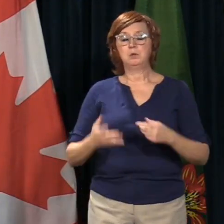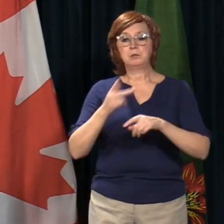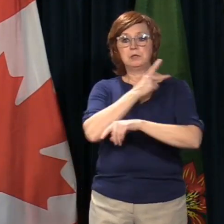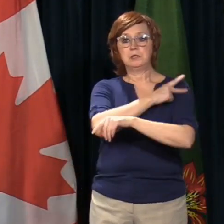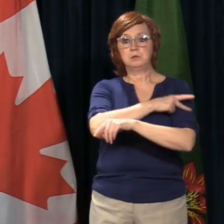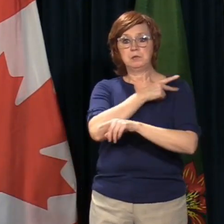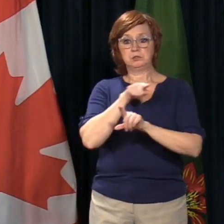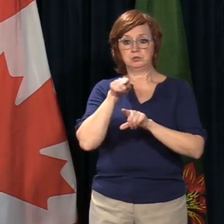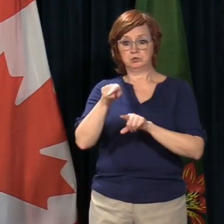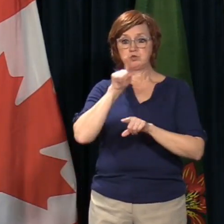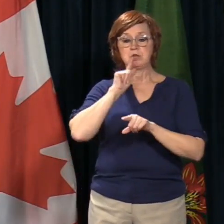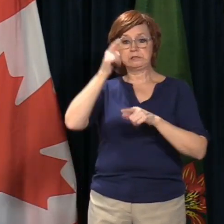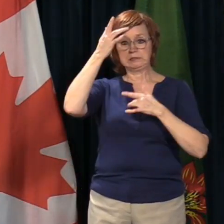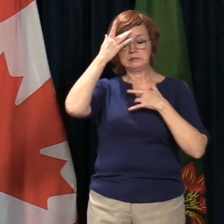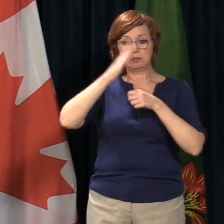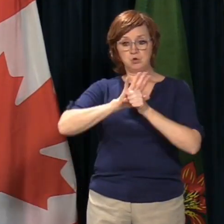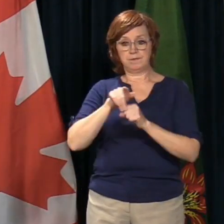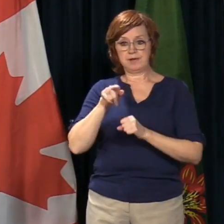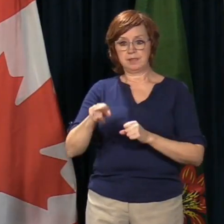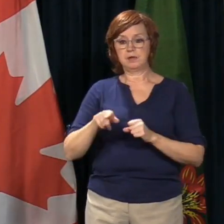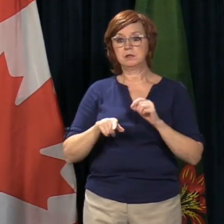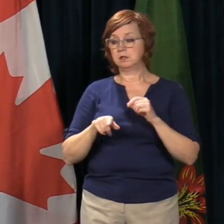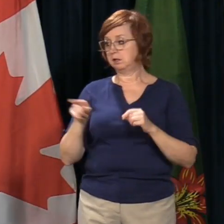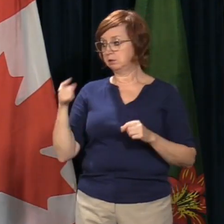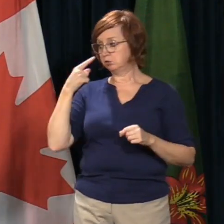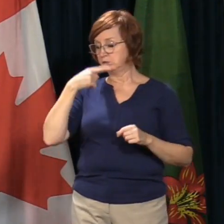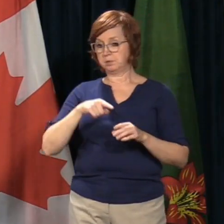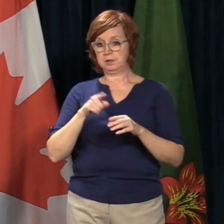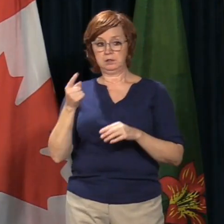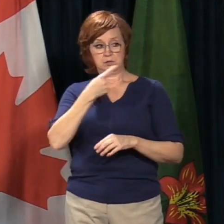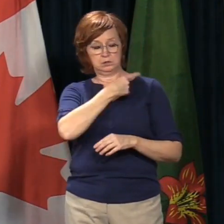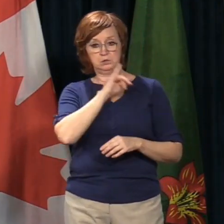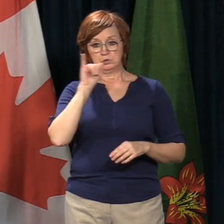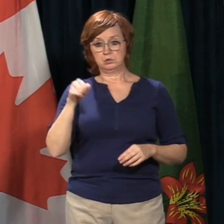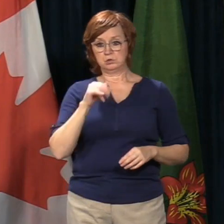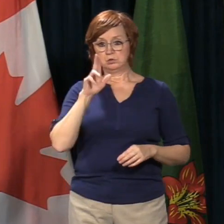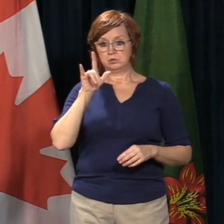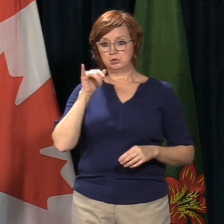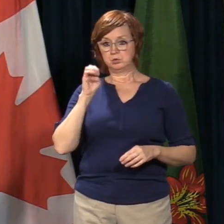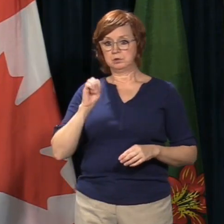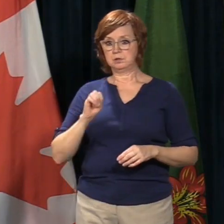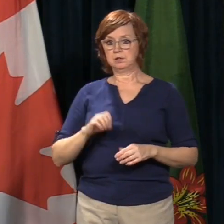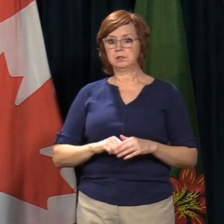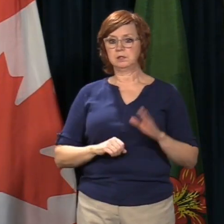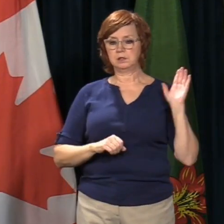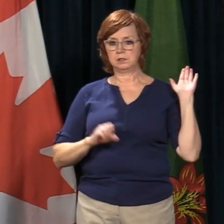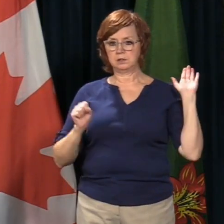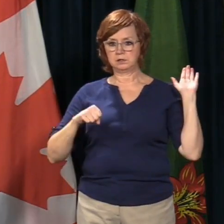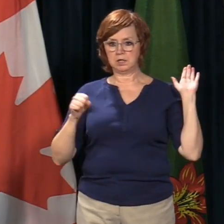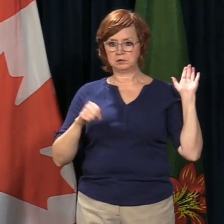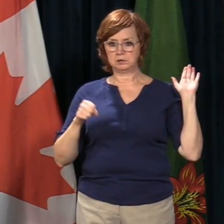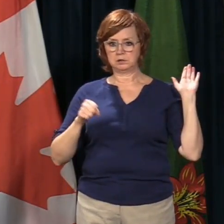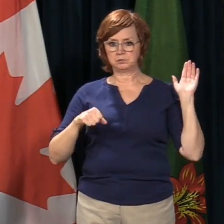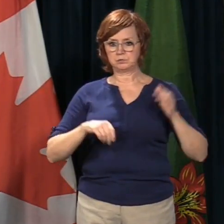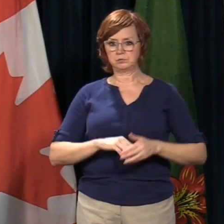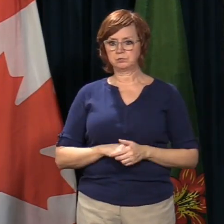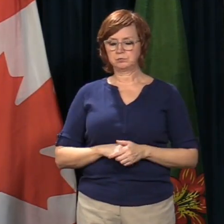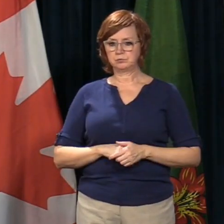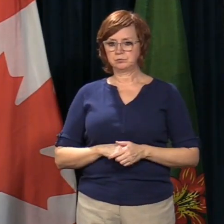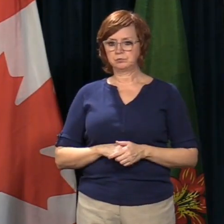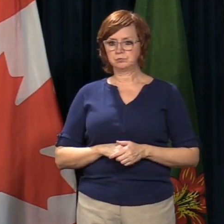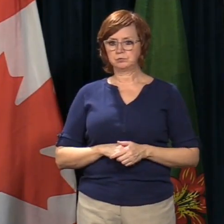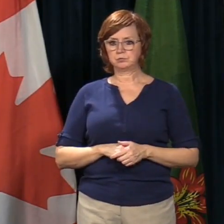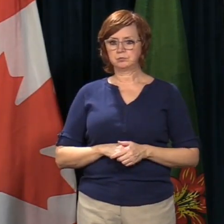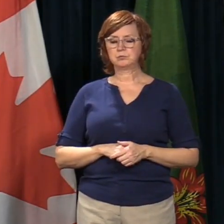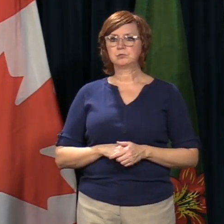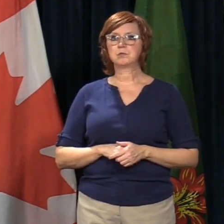Julie, can you take that question? So the status of that particular